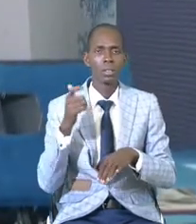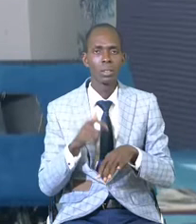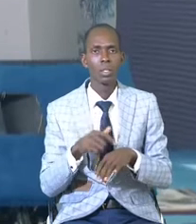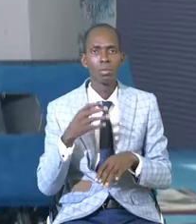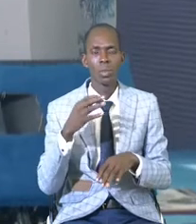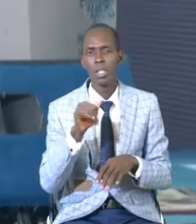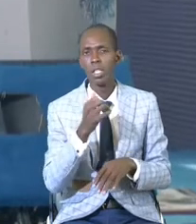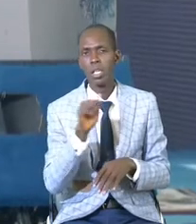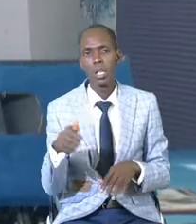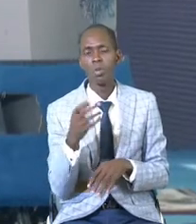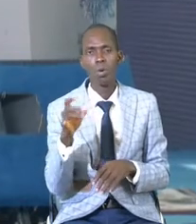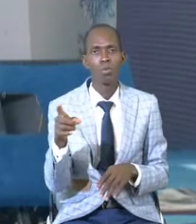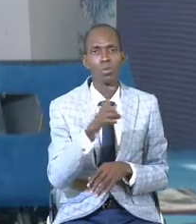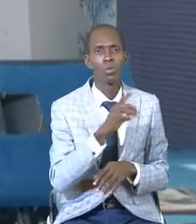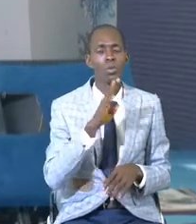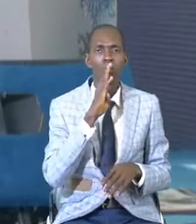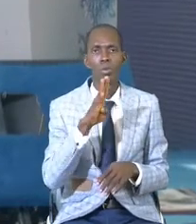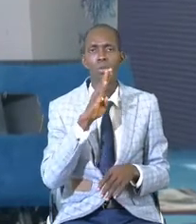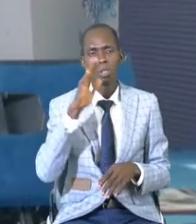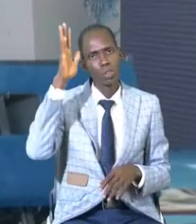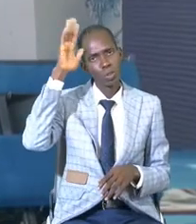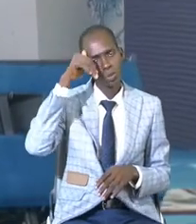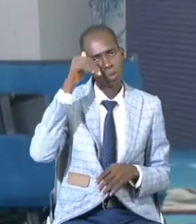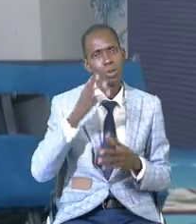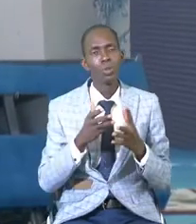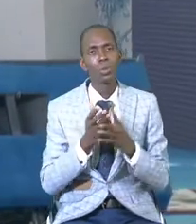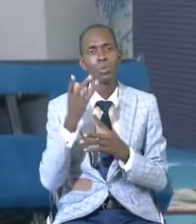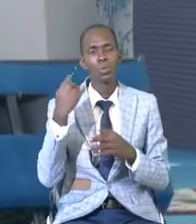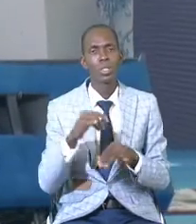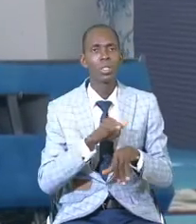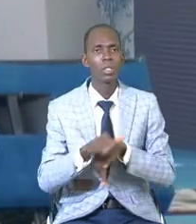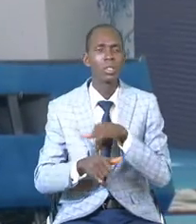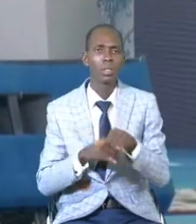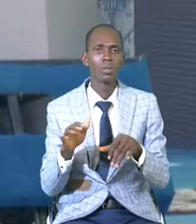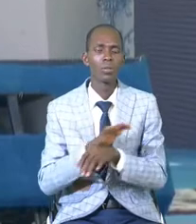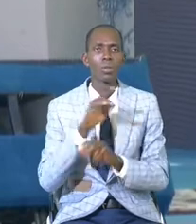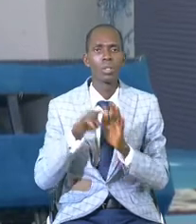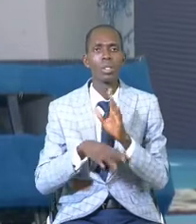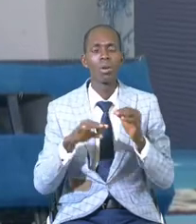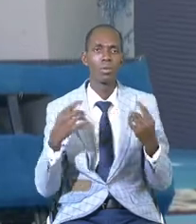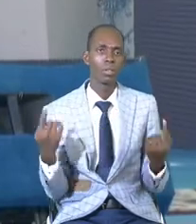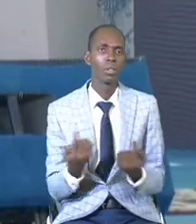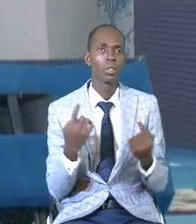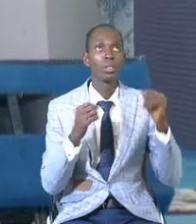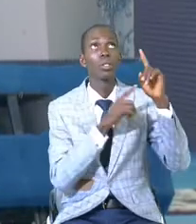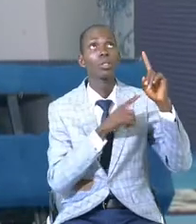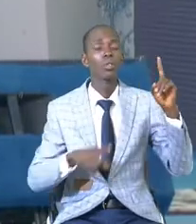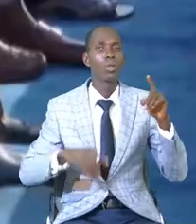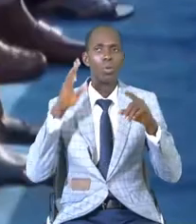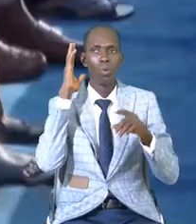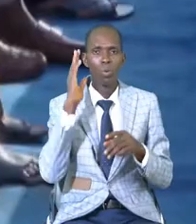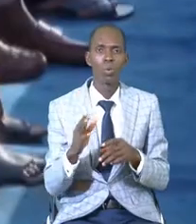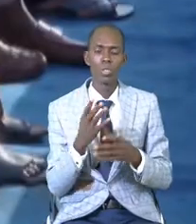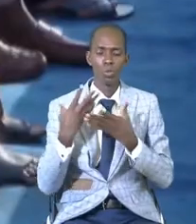be hardened through the deceitfulness of sin. The Lord will soften your